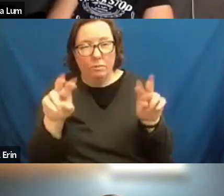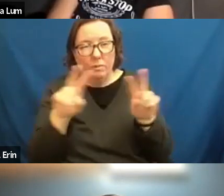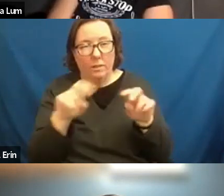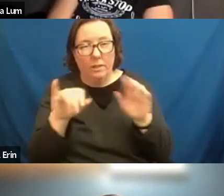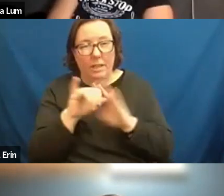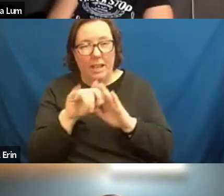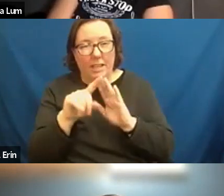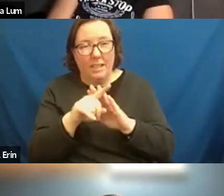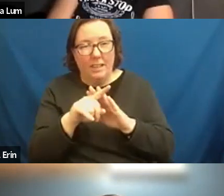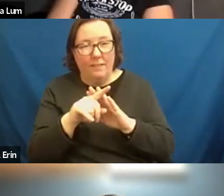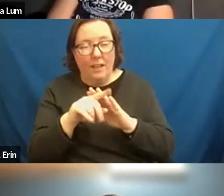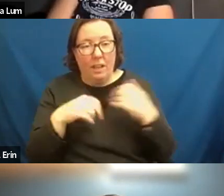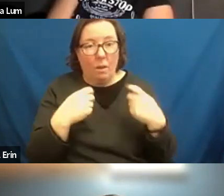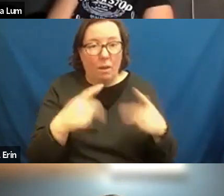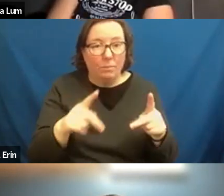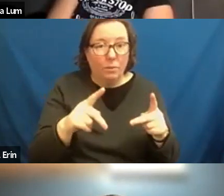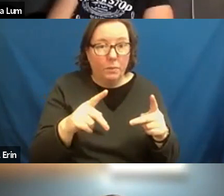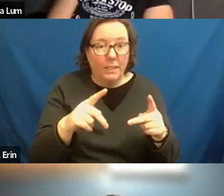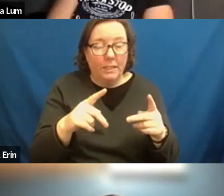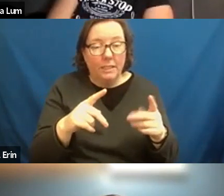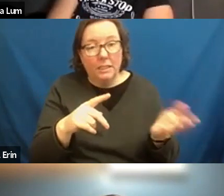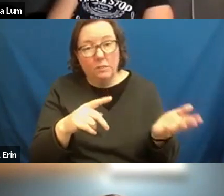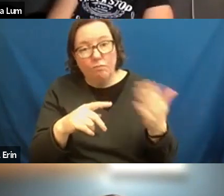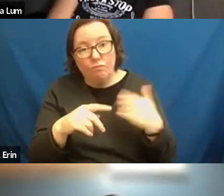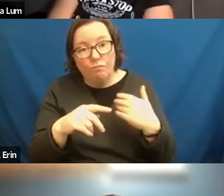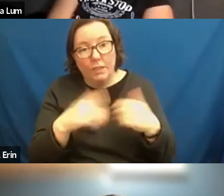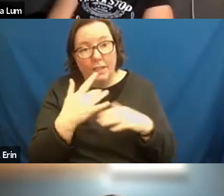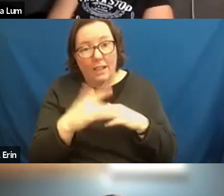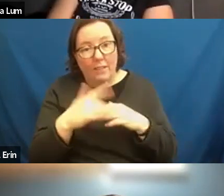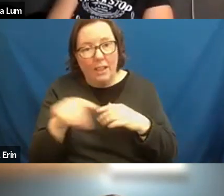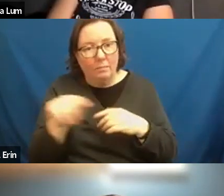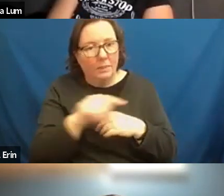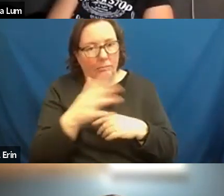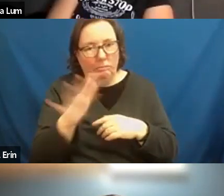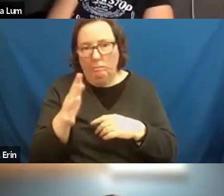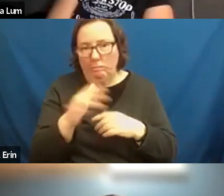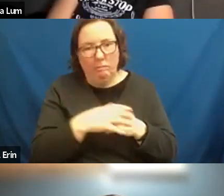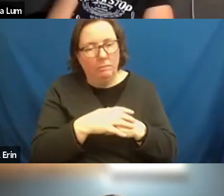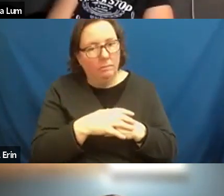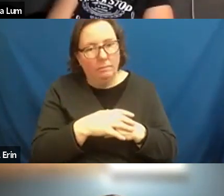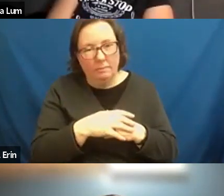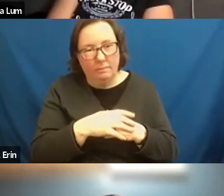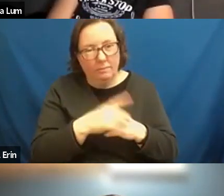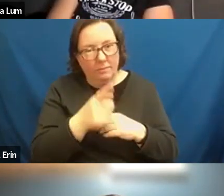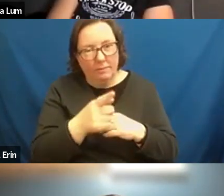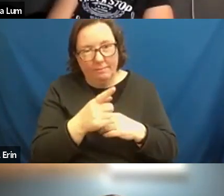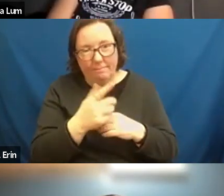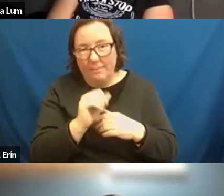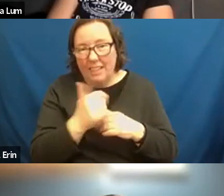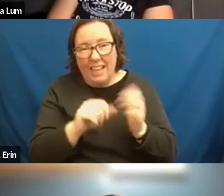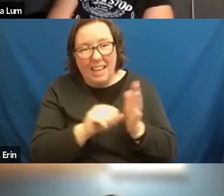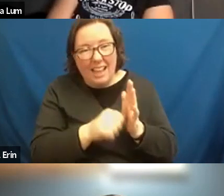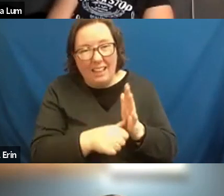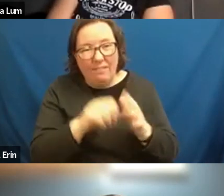identifying these opportunities that may be available. Has there been any emphasis